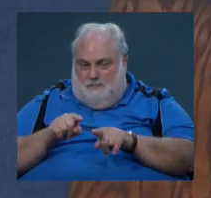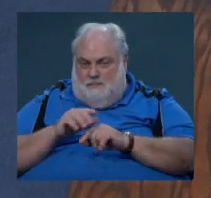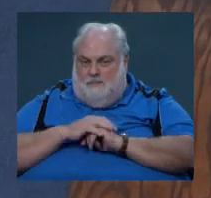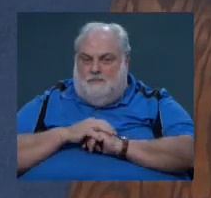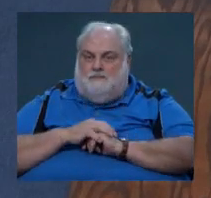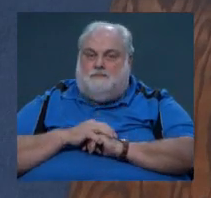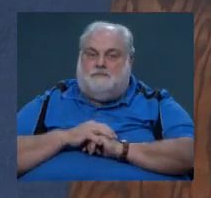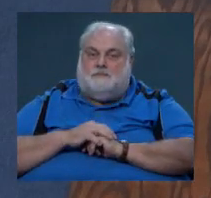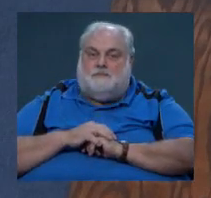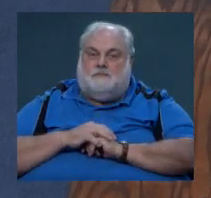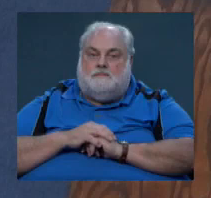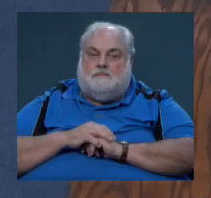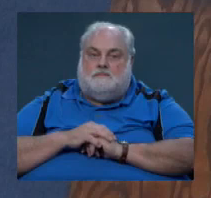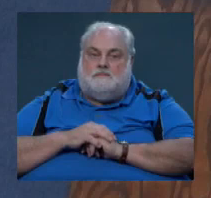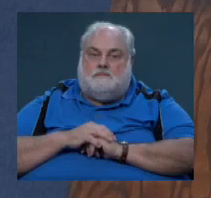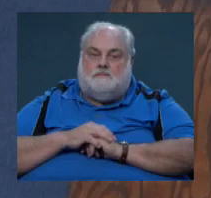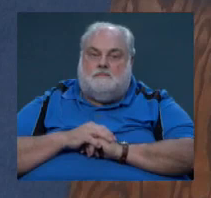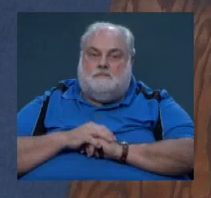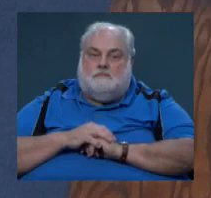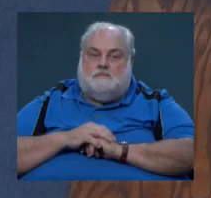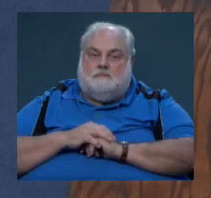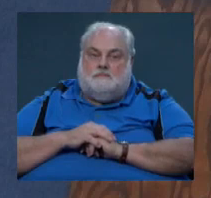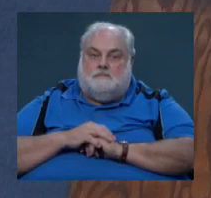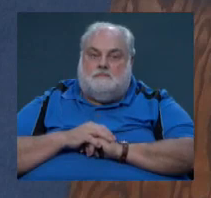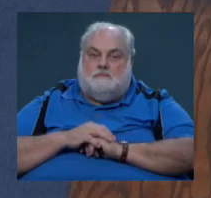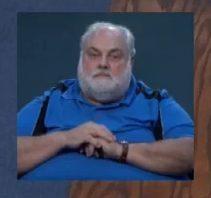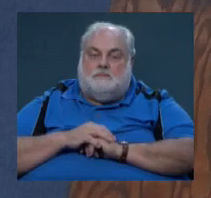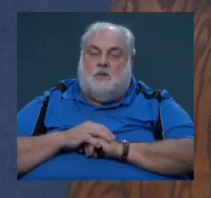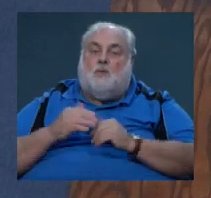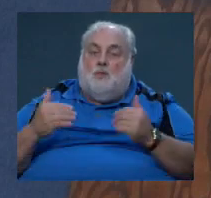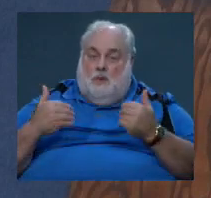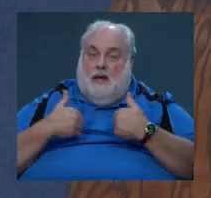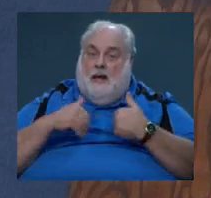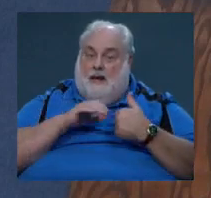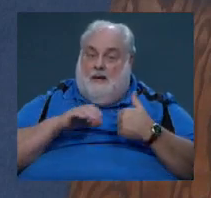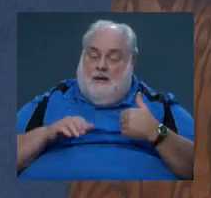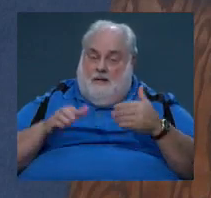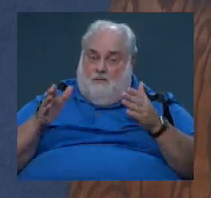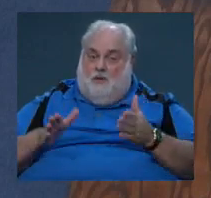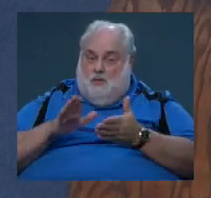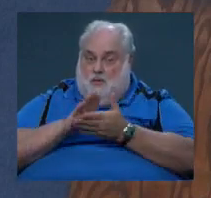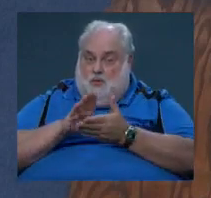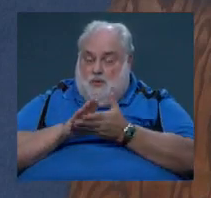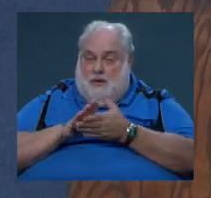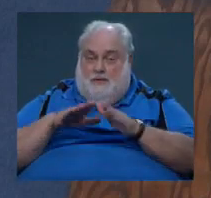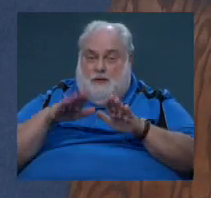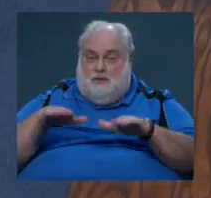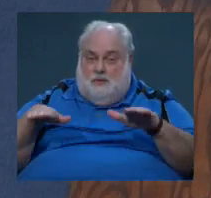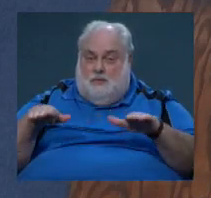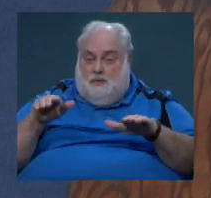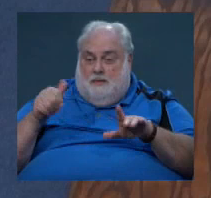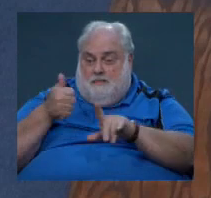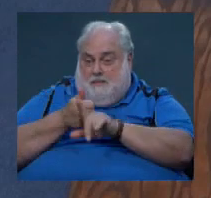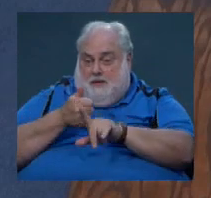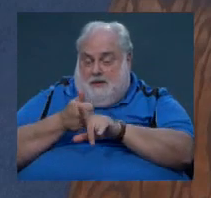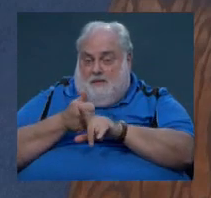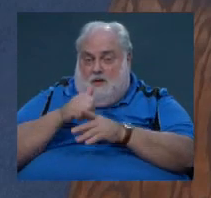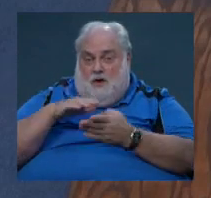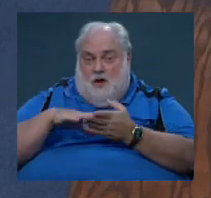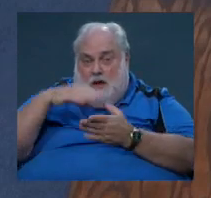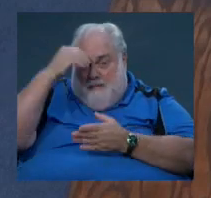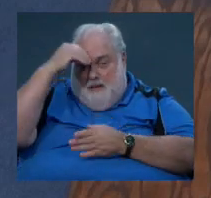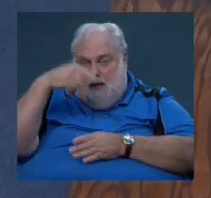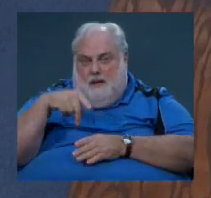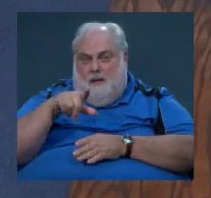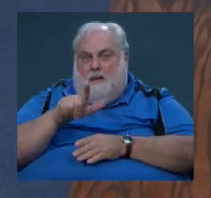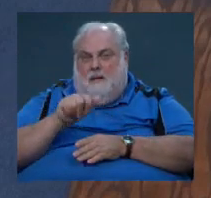Garden. Now, we have a Christian academy, and the children are learning about plants. They're